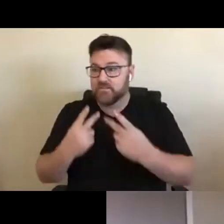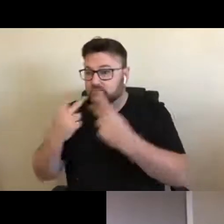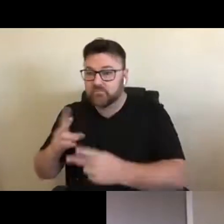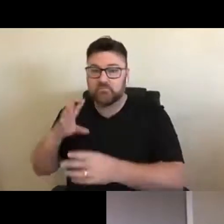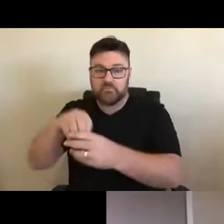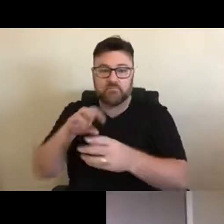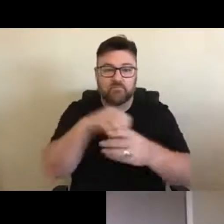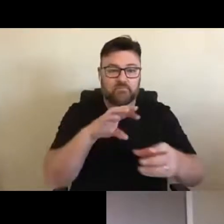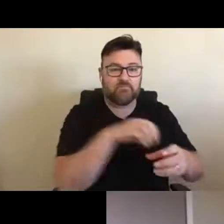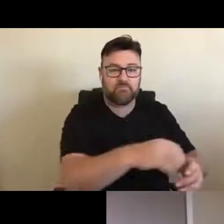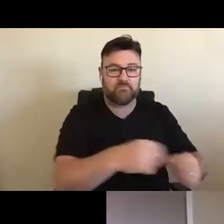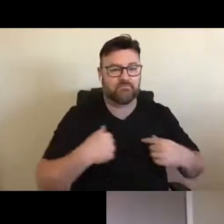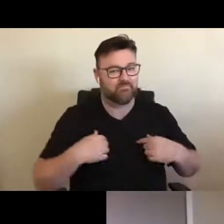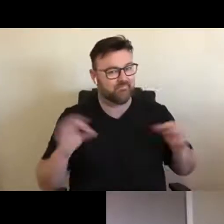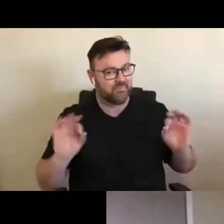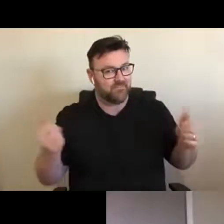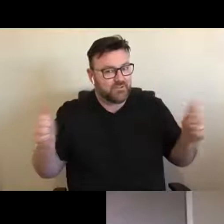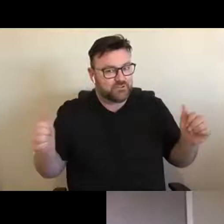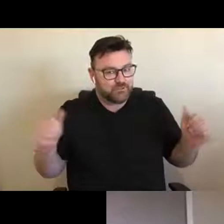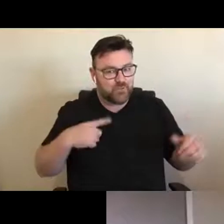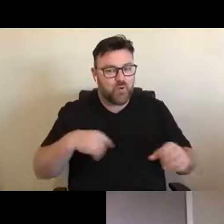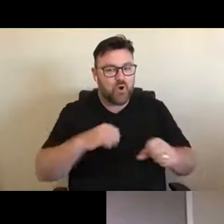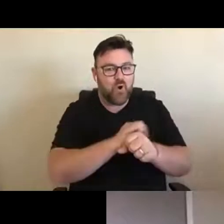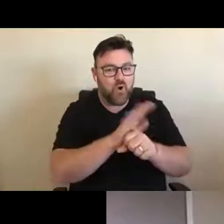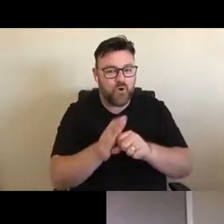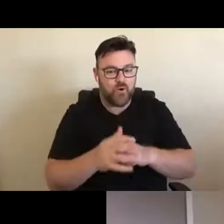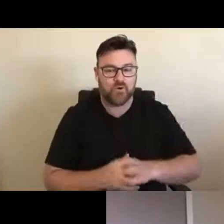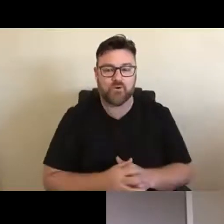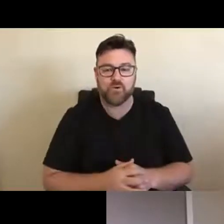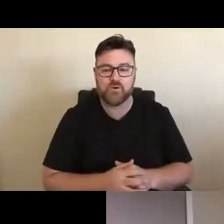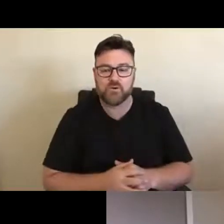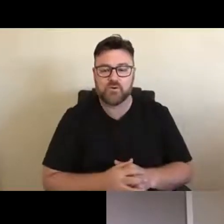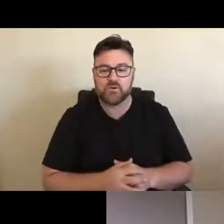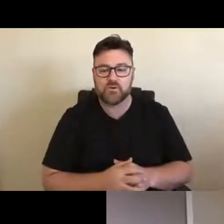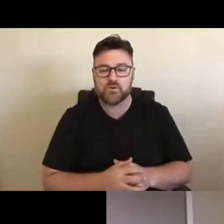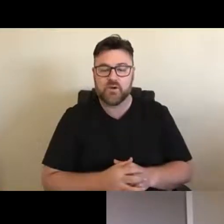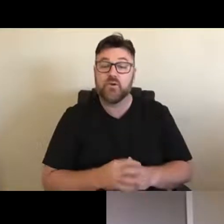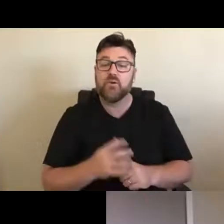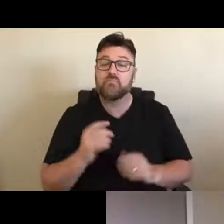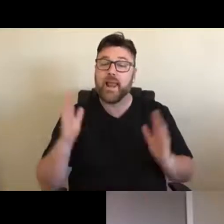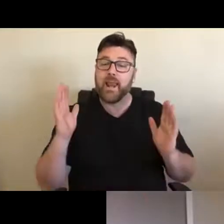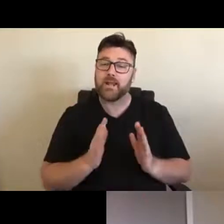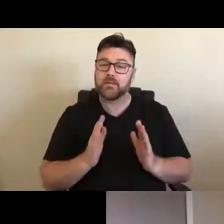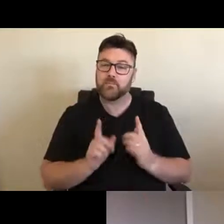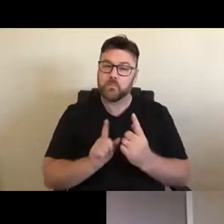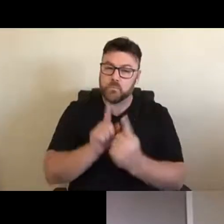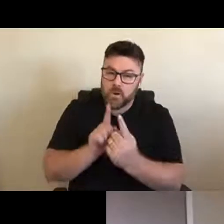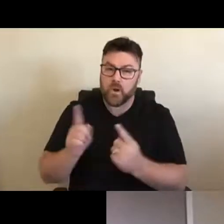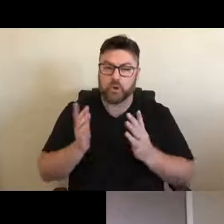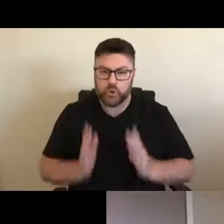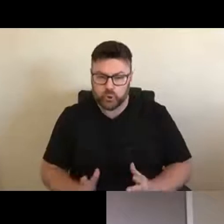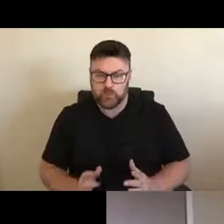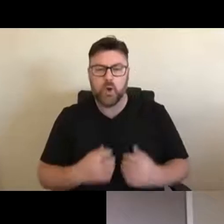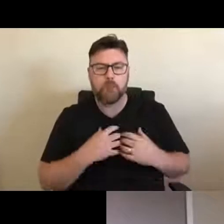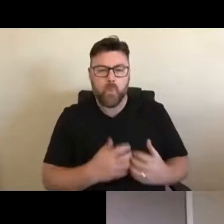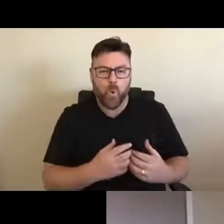the interaction was less human and more digital. And that had a major impact on